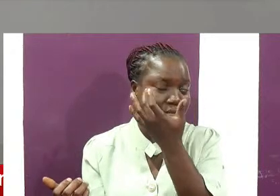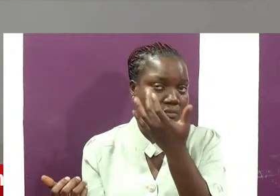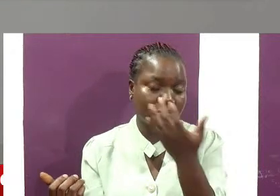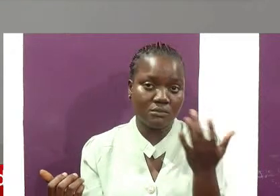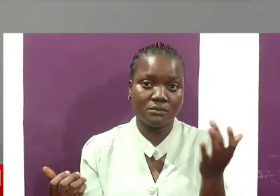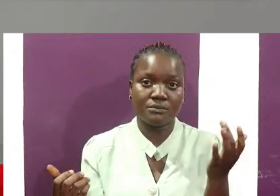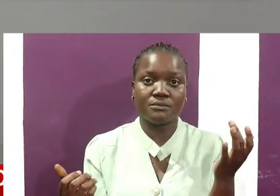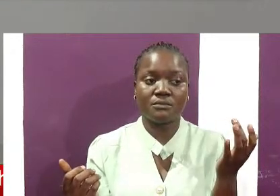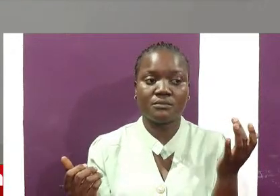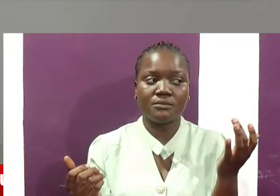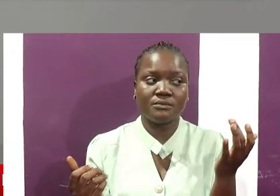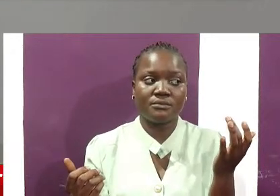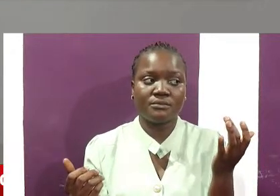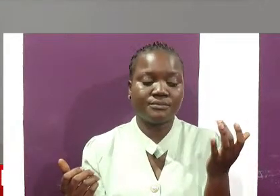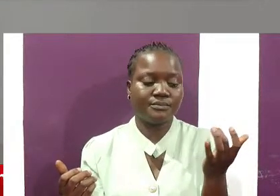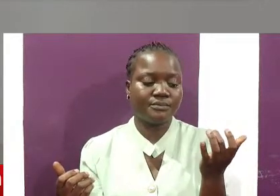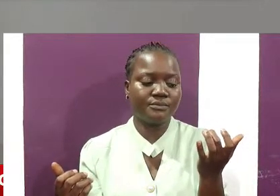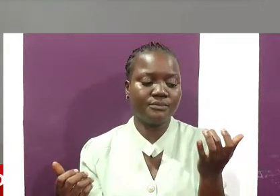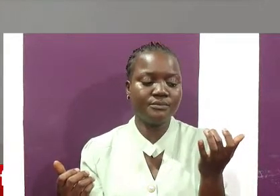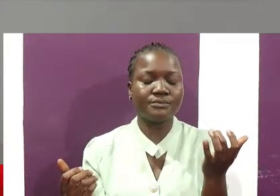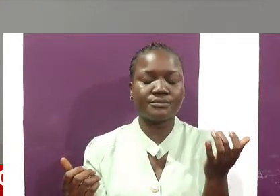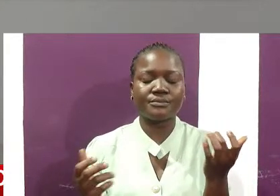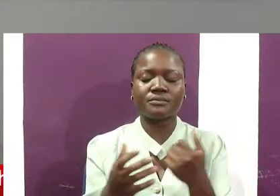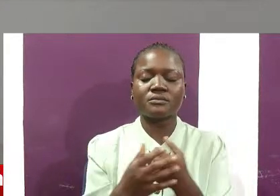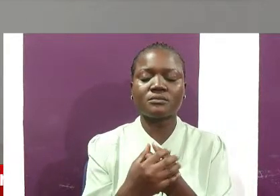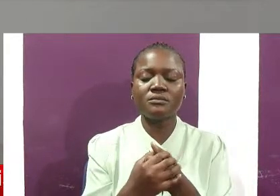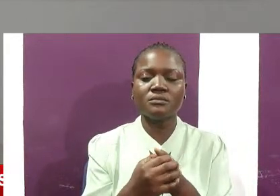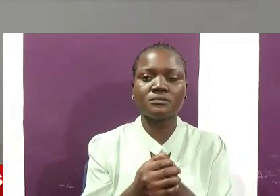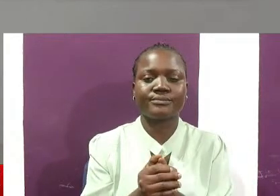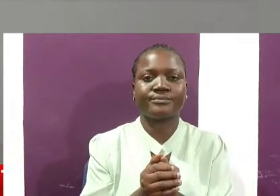what is God's way versus what they wanted to do.